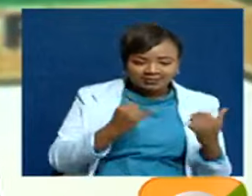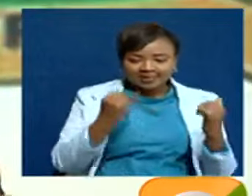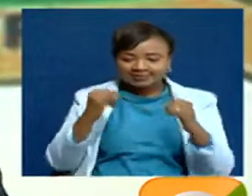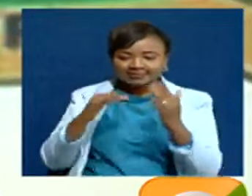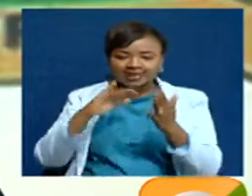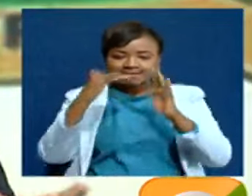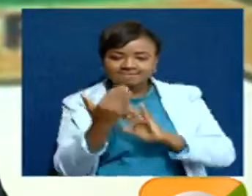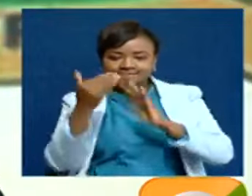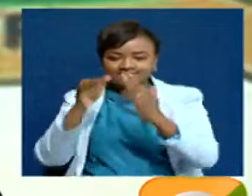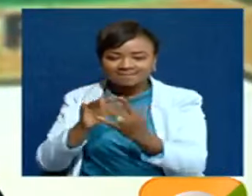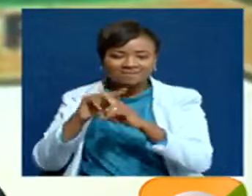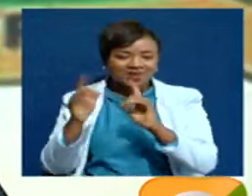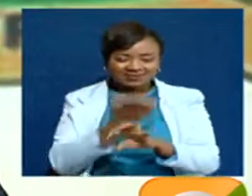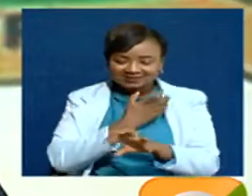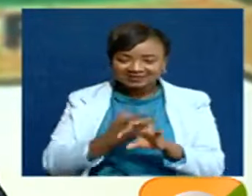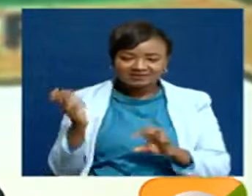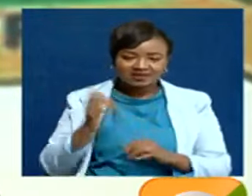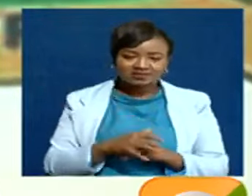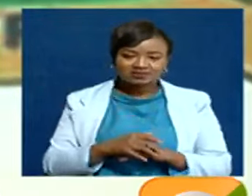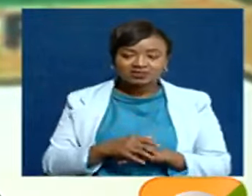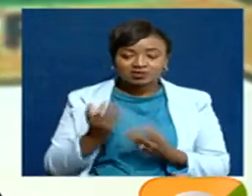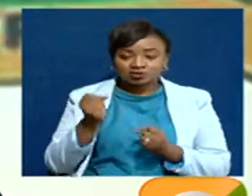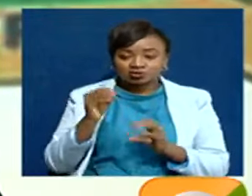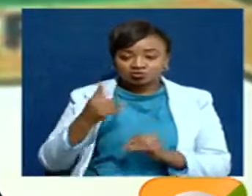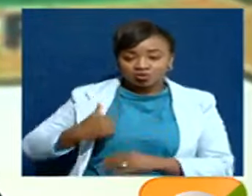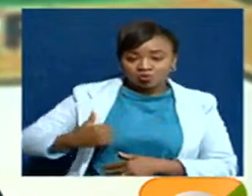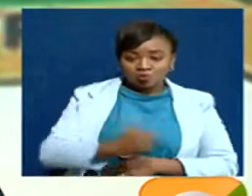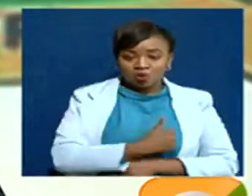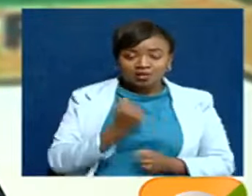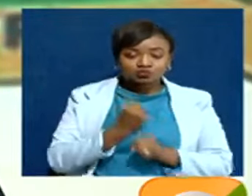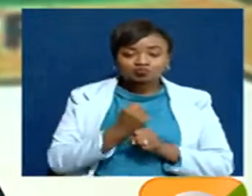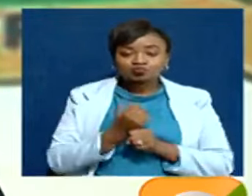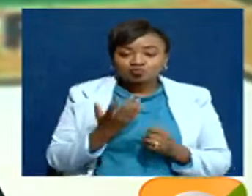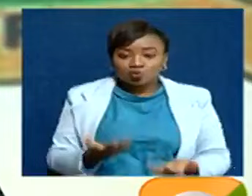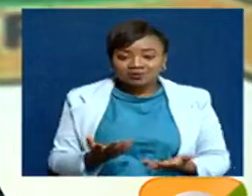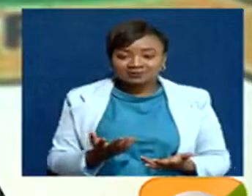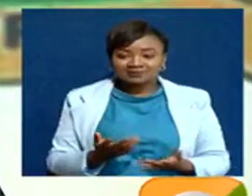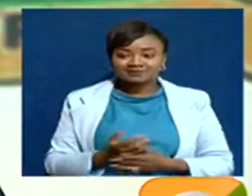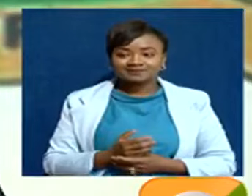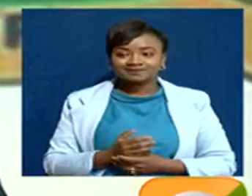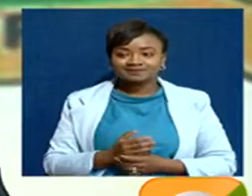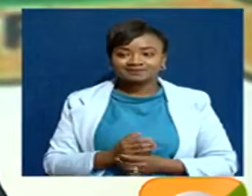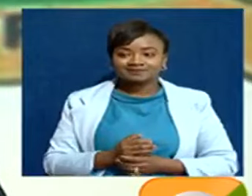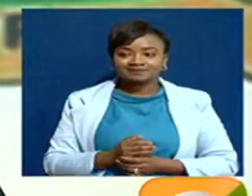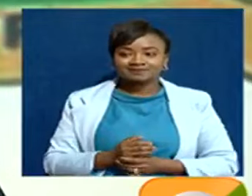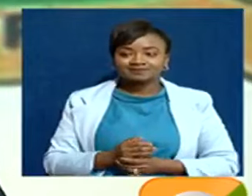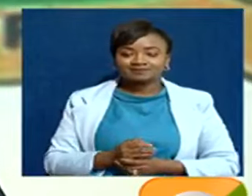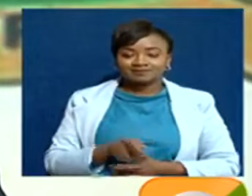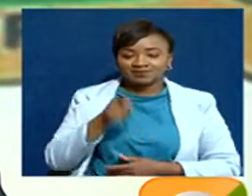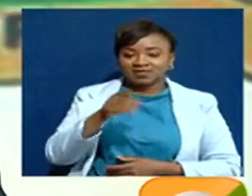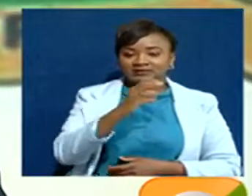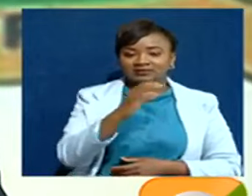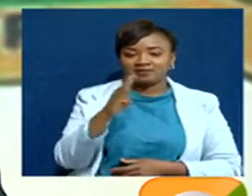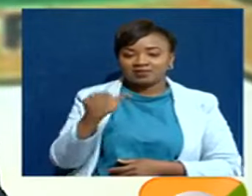has become difficult. Okay. So for us, the trigger of this strike was the CBA, which was